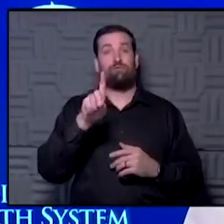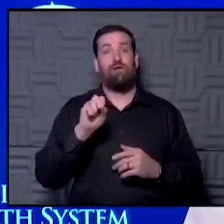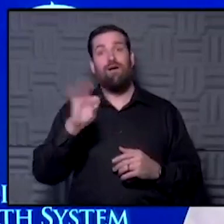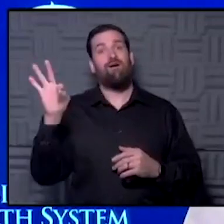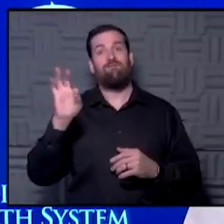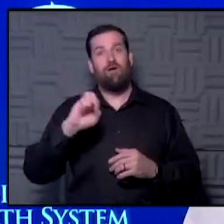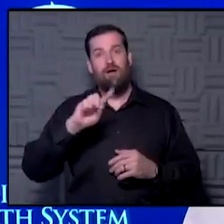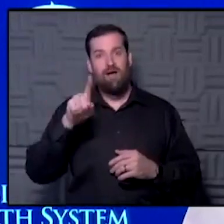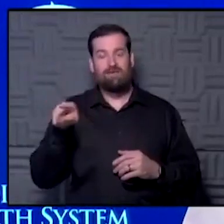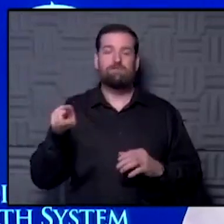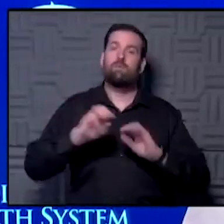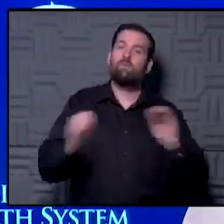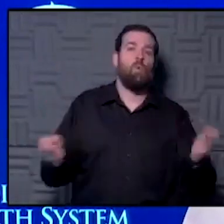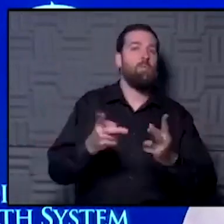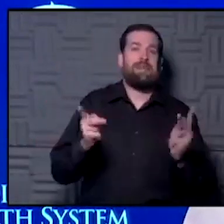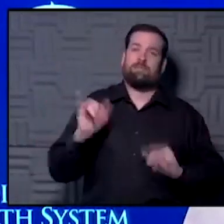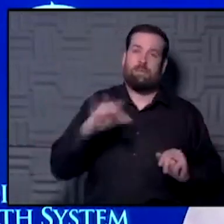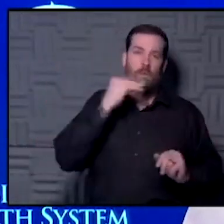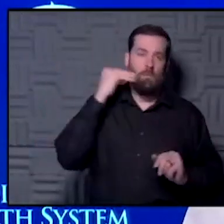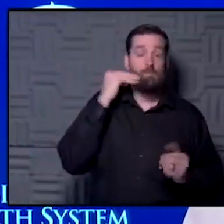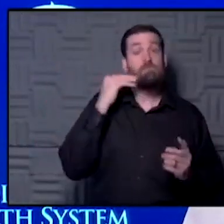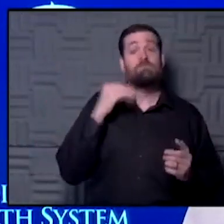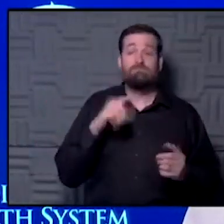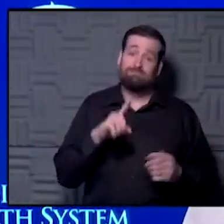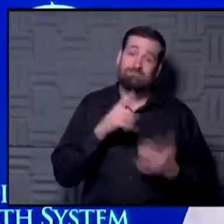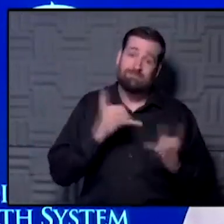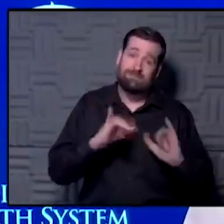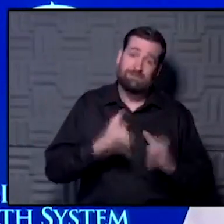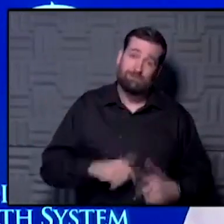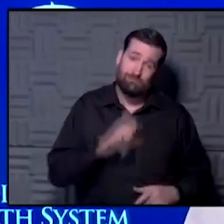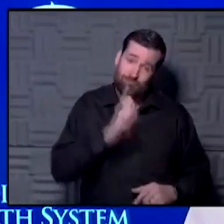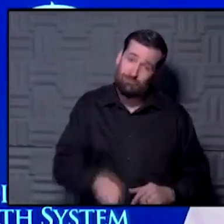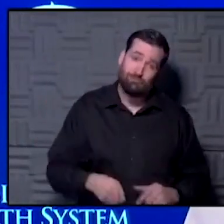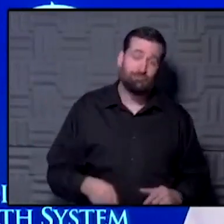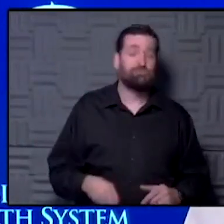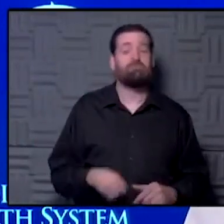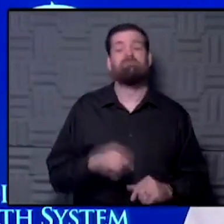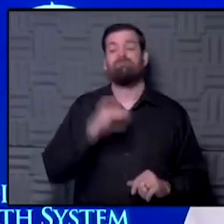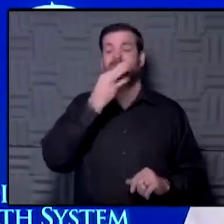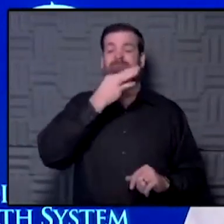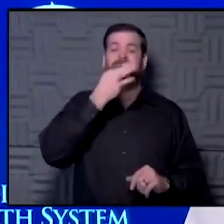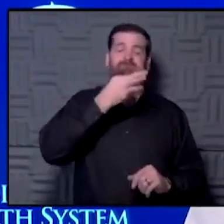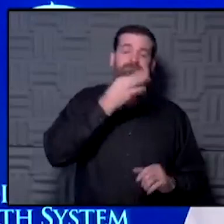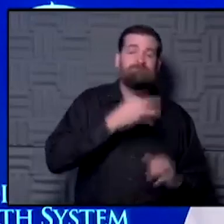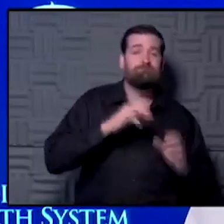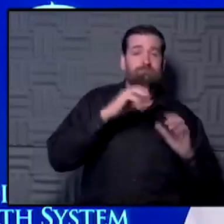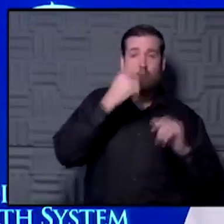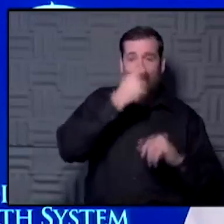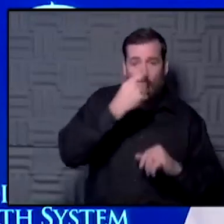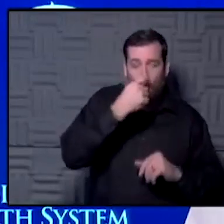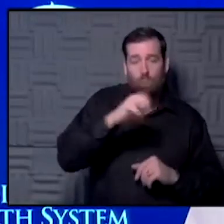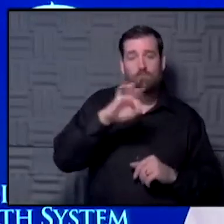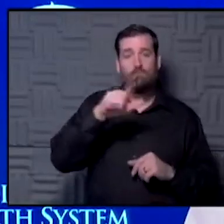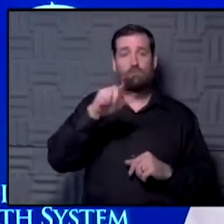no place like home. And you know what? That's still the truth. As we head into the cold and flu season and things get